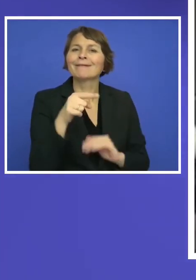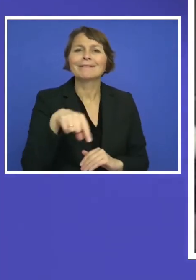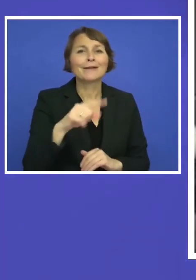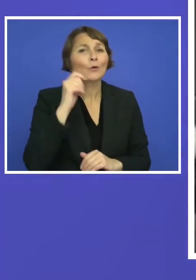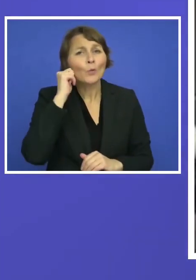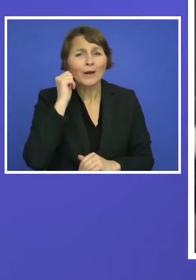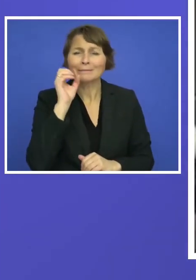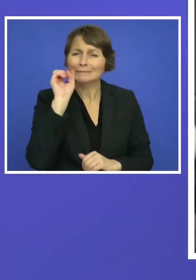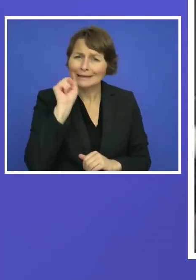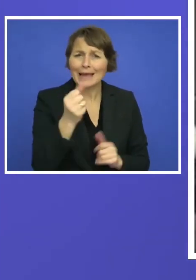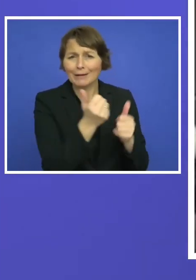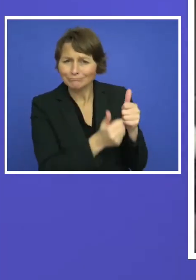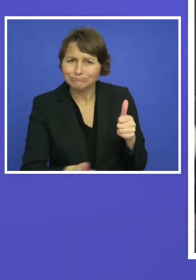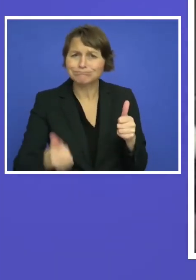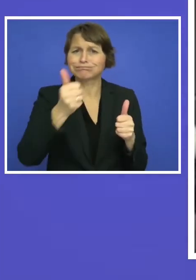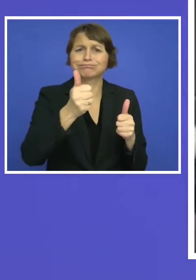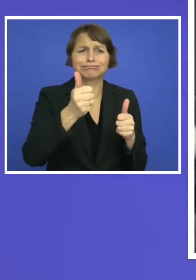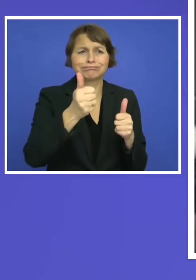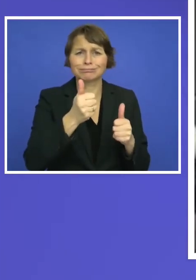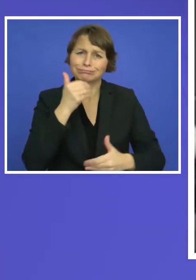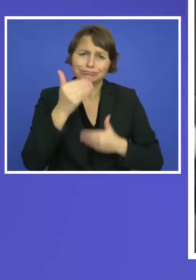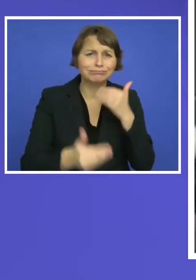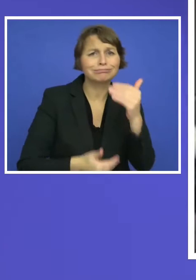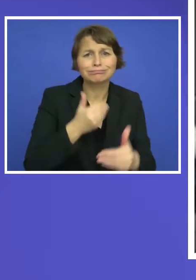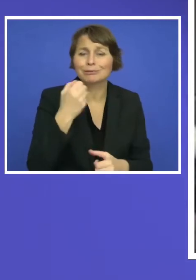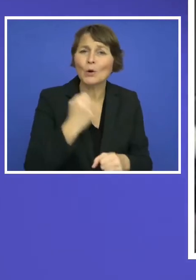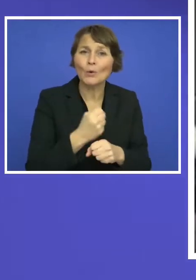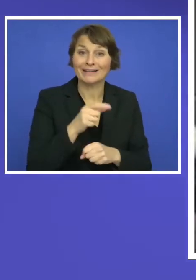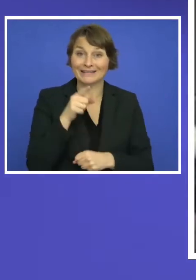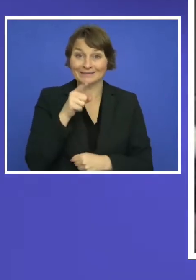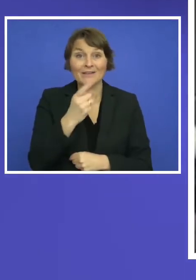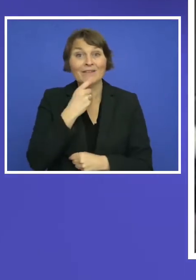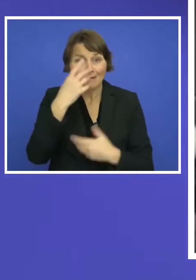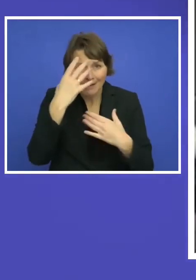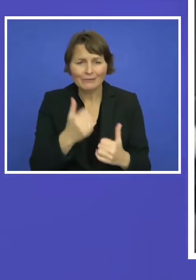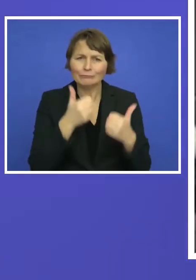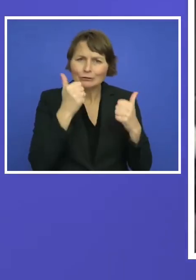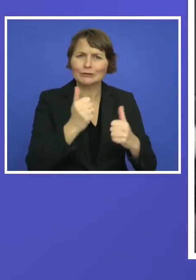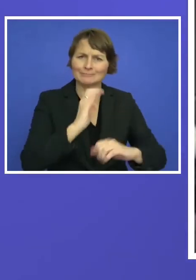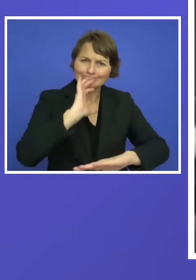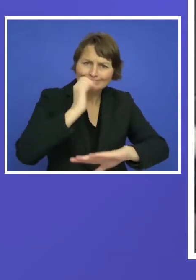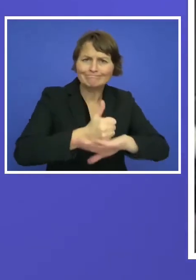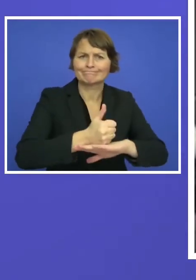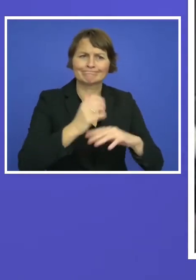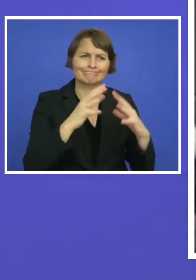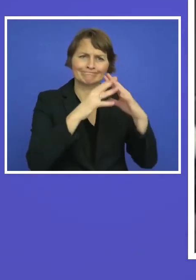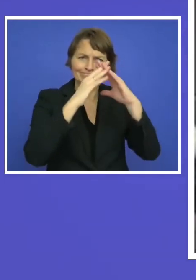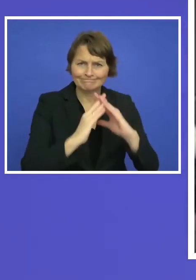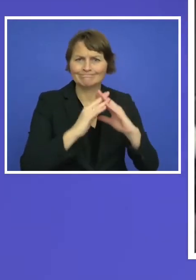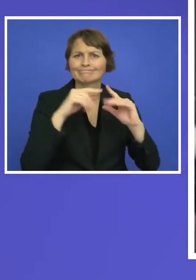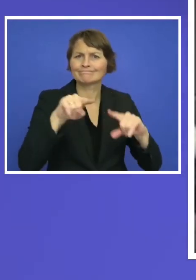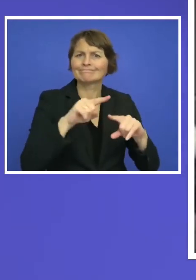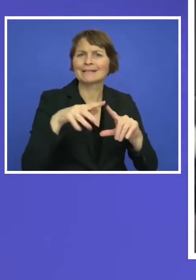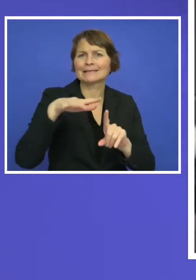can actually create a ecosystem where women are, again, engaging at all levels. And, you opened